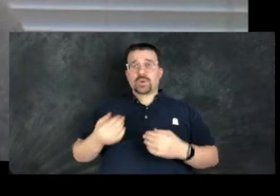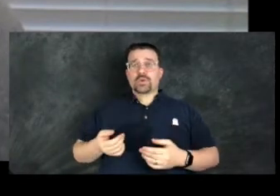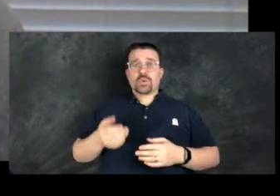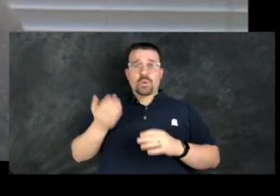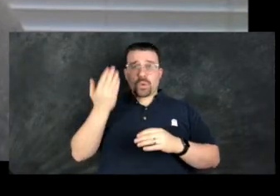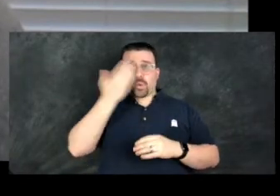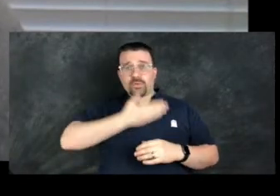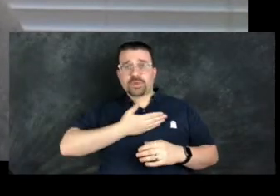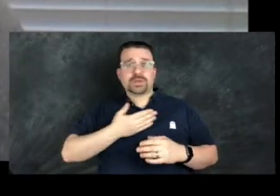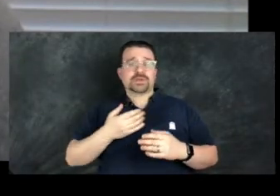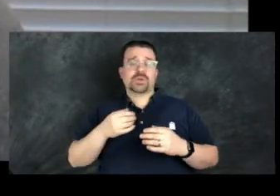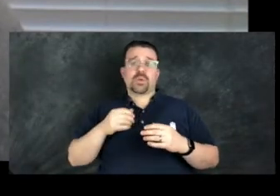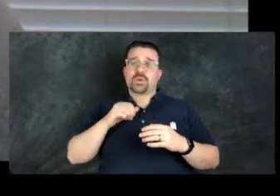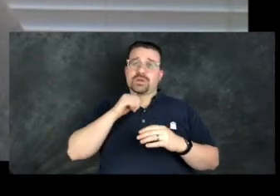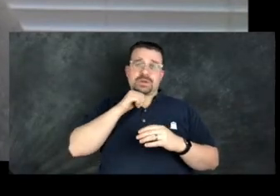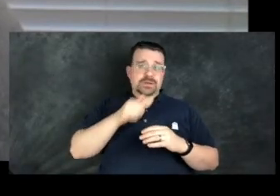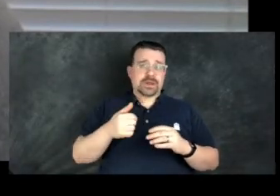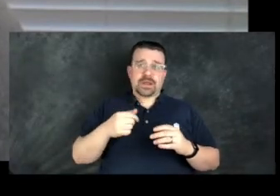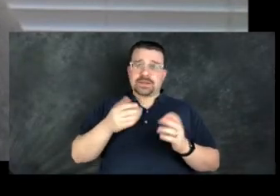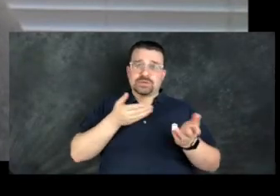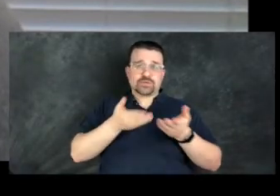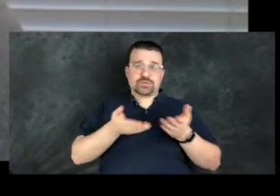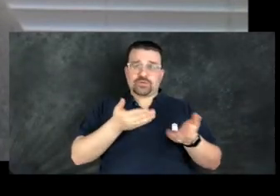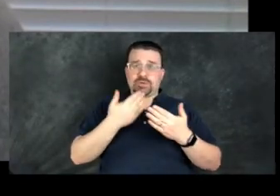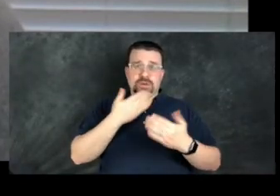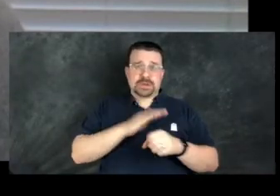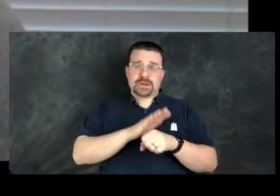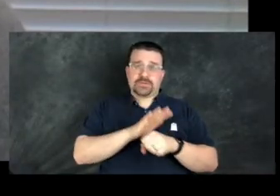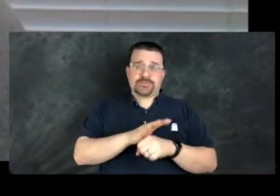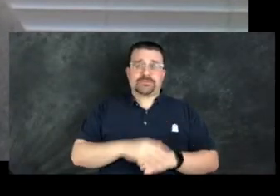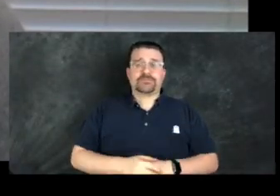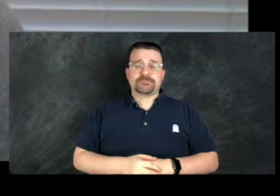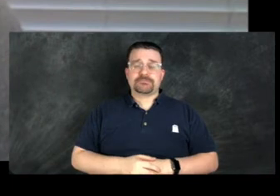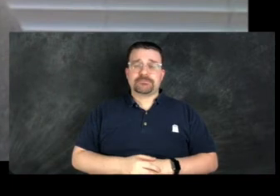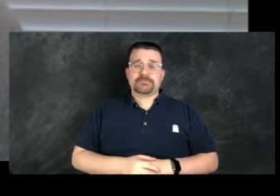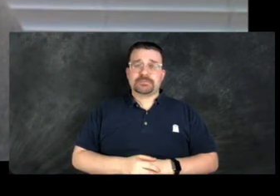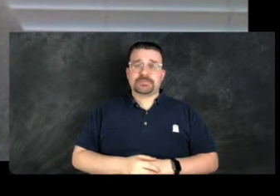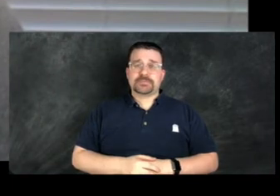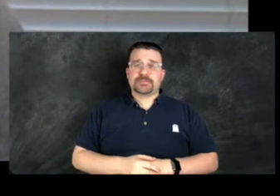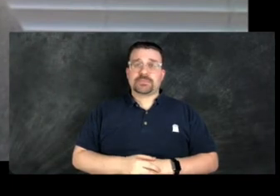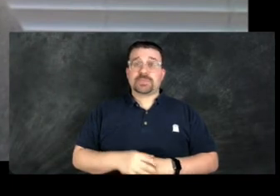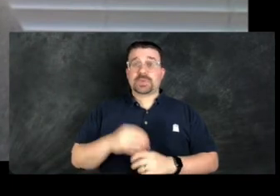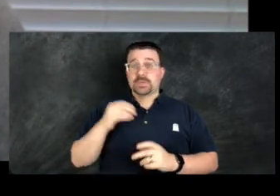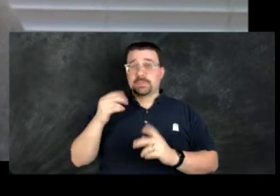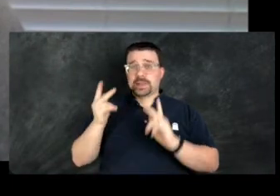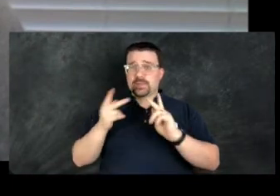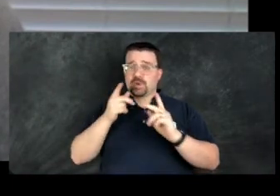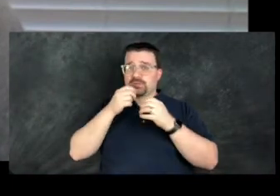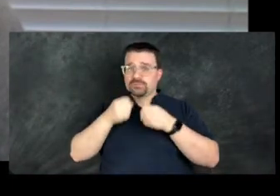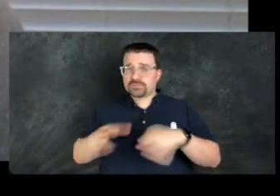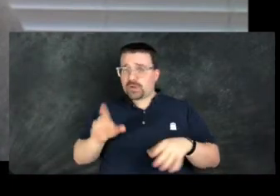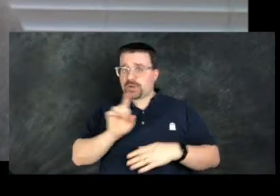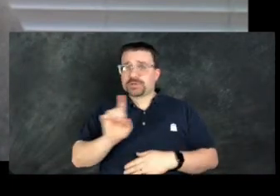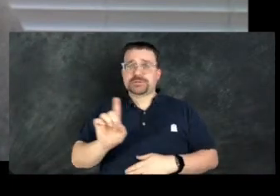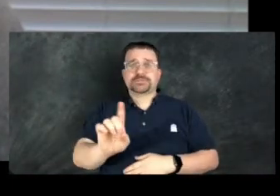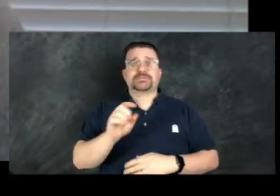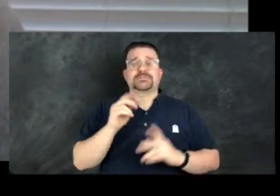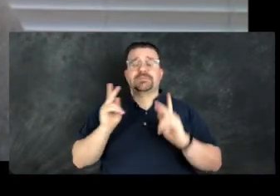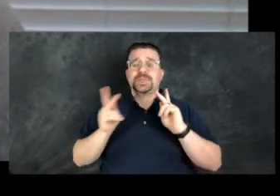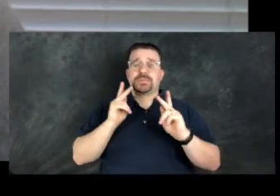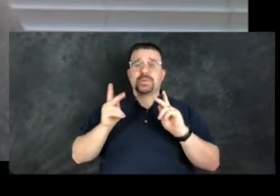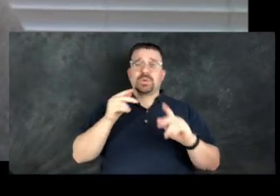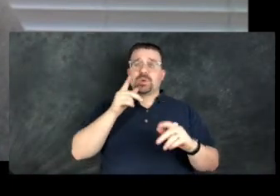overlooked, are underserved. The ones who are lost and the ones who have